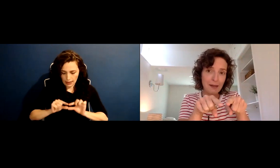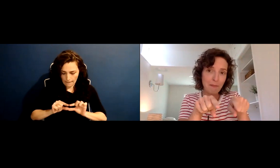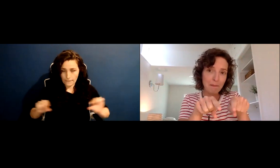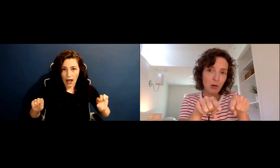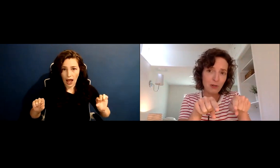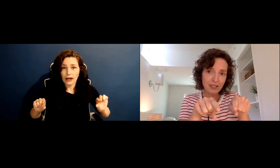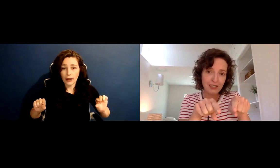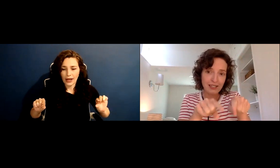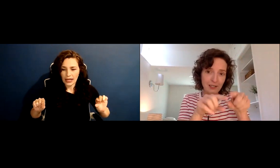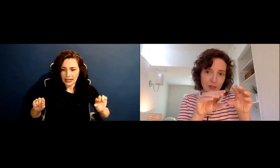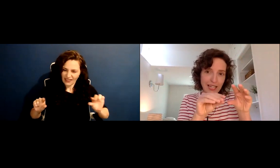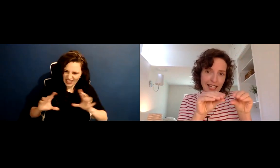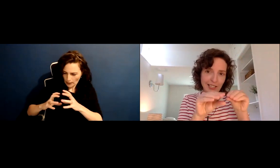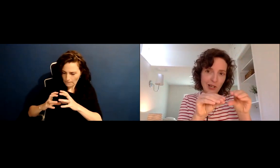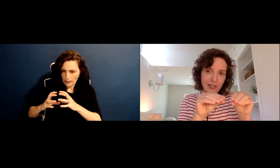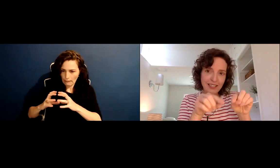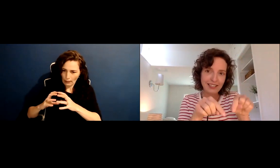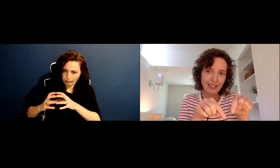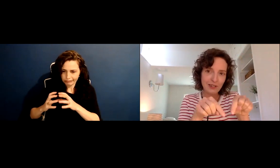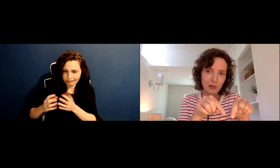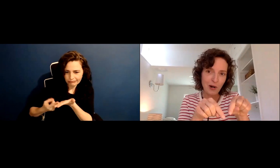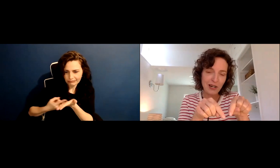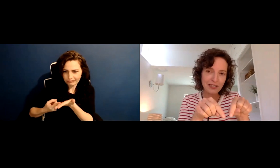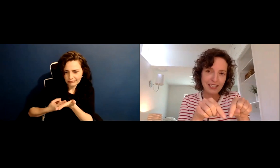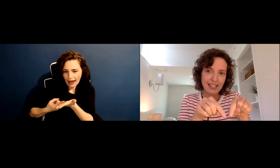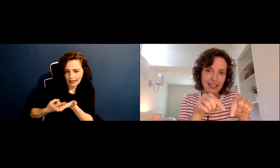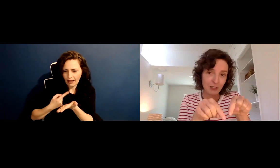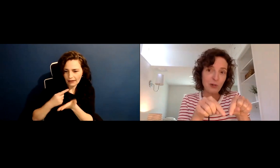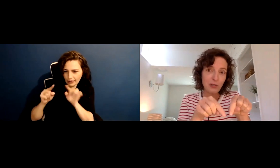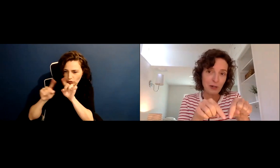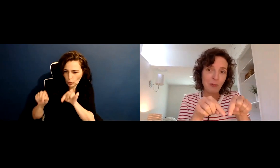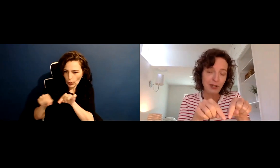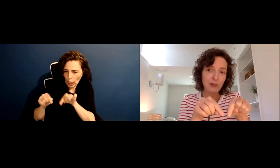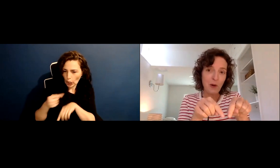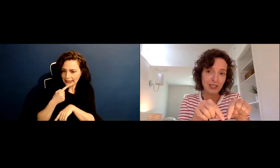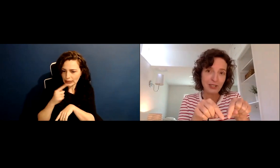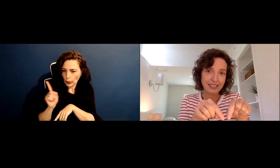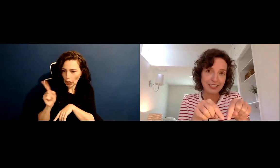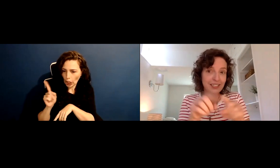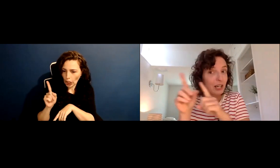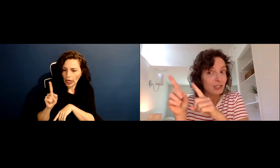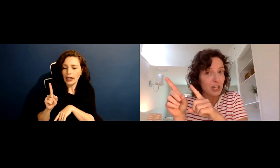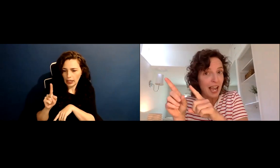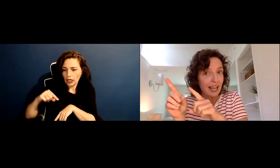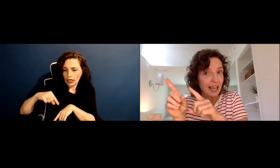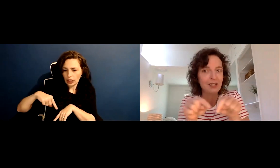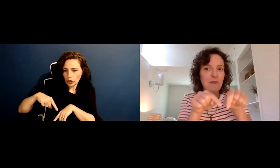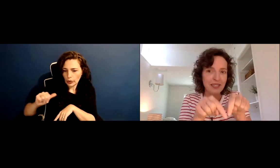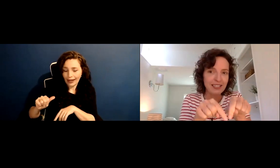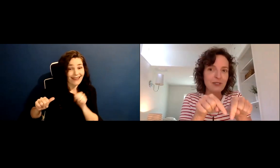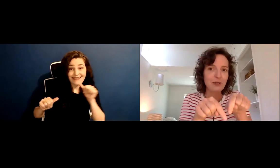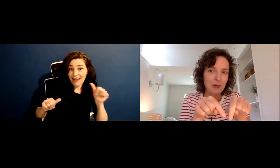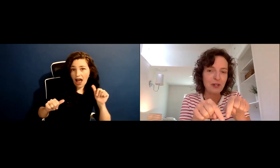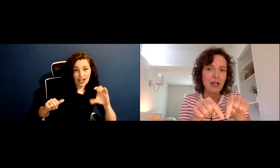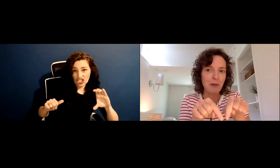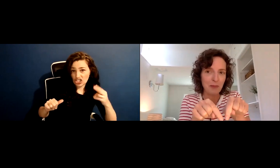Q&A bubble, little dialogue there, square. That's where you're gonna put your questions, not in the chat, but in